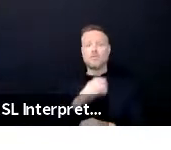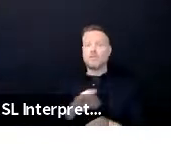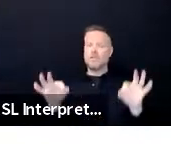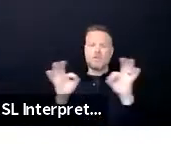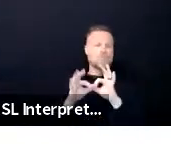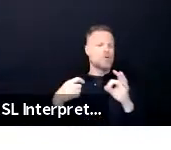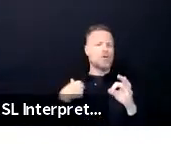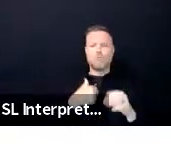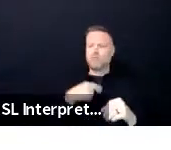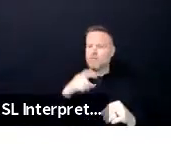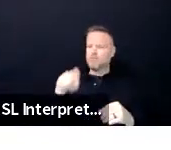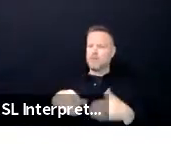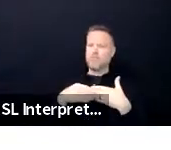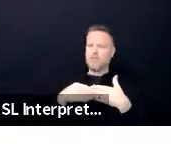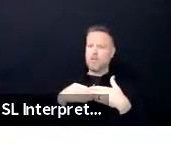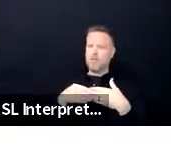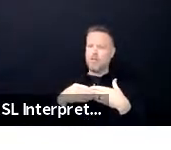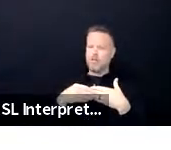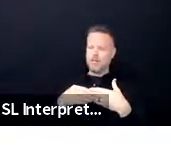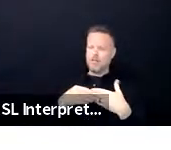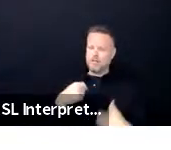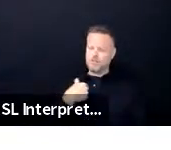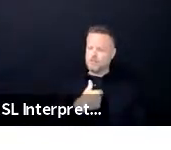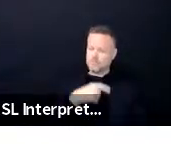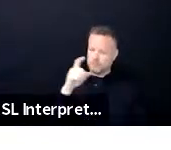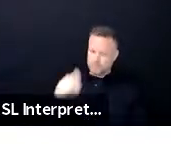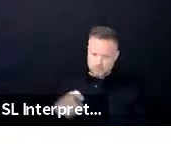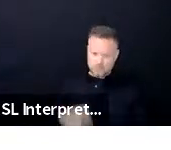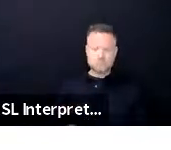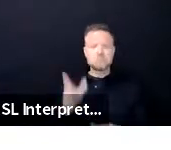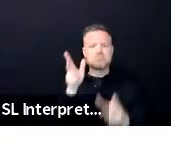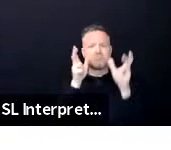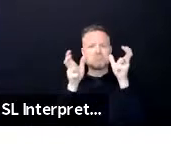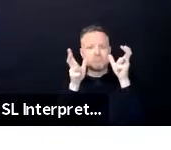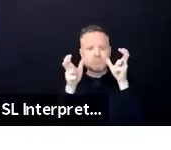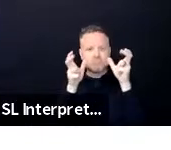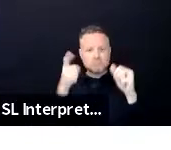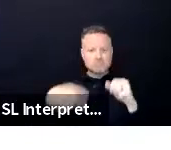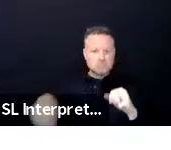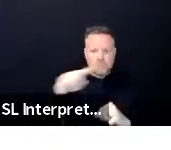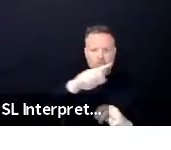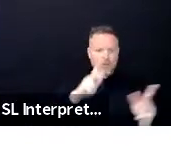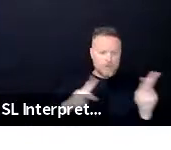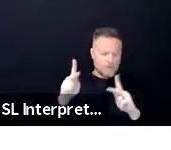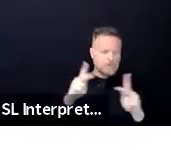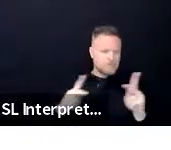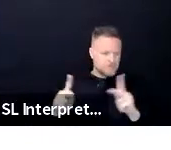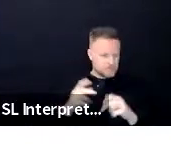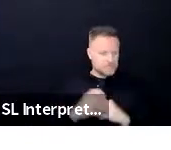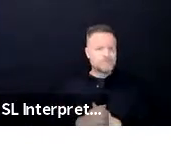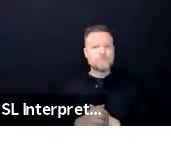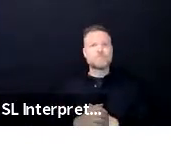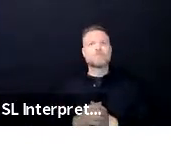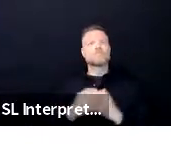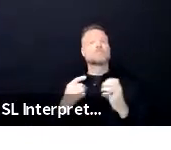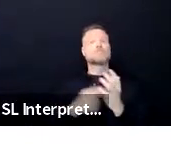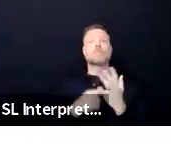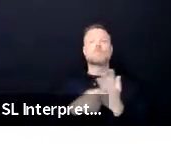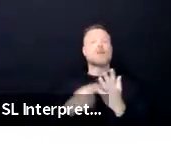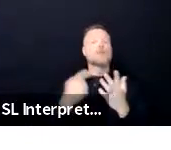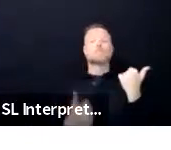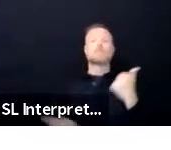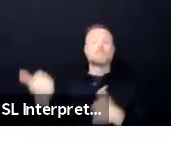and nimble. It's important for us to listen to the voices of the people. Oftentimes we see top-down